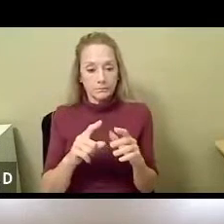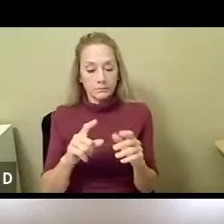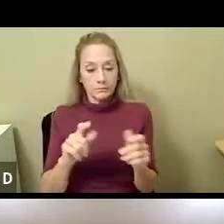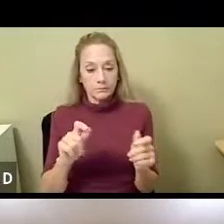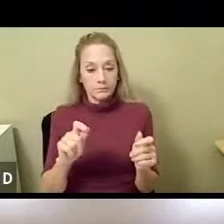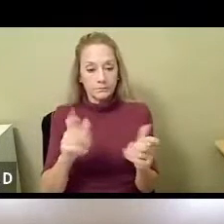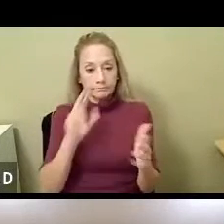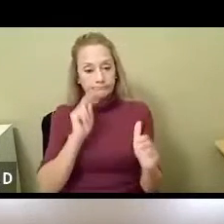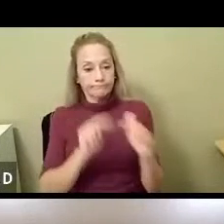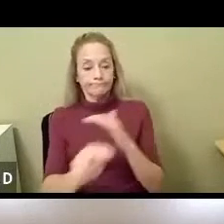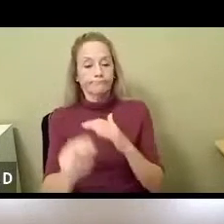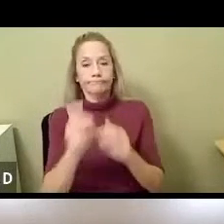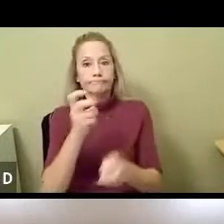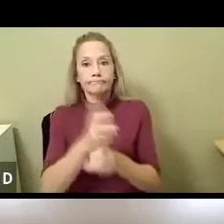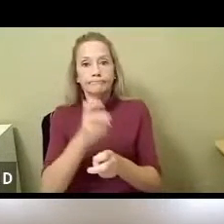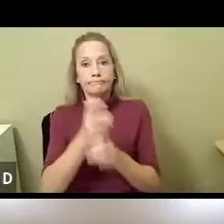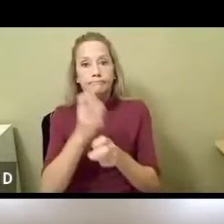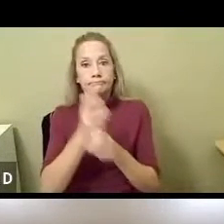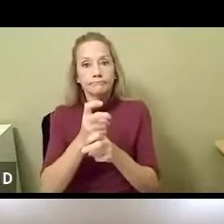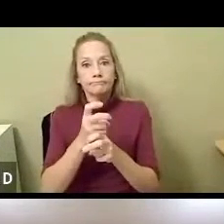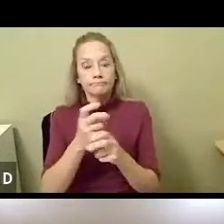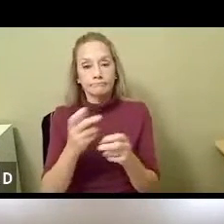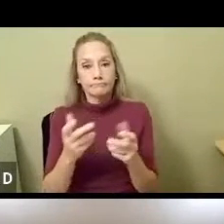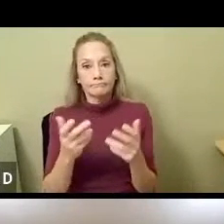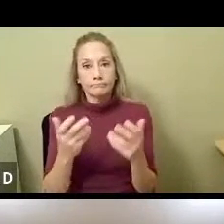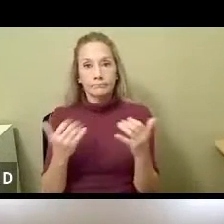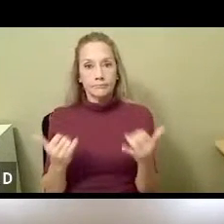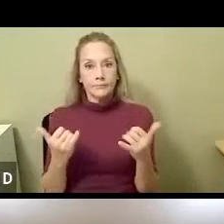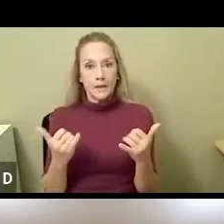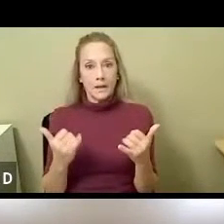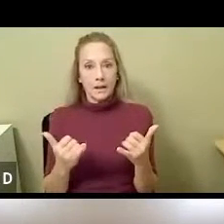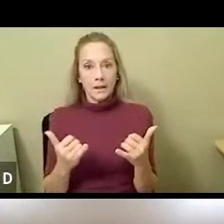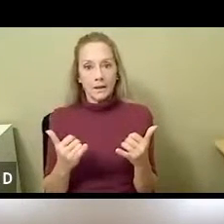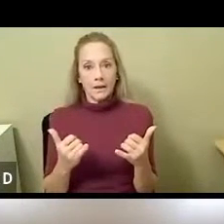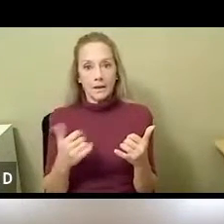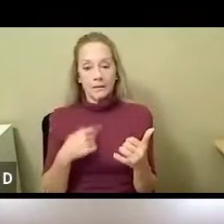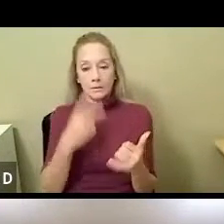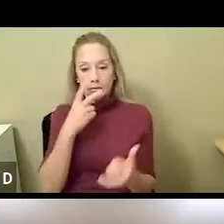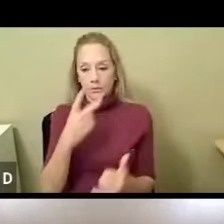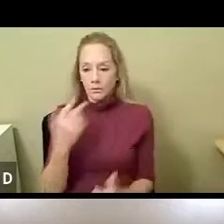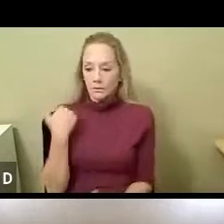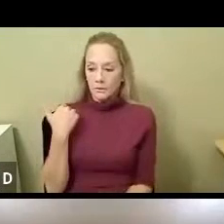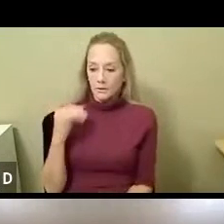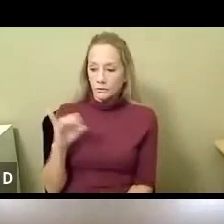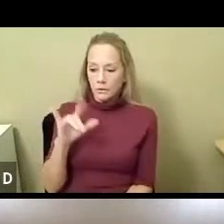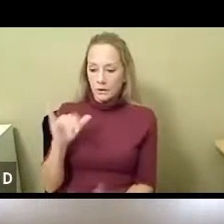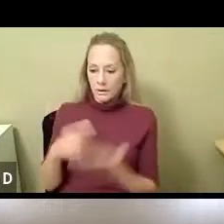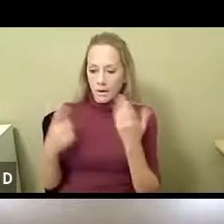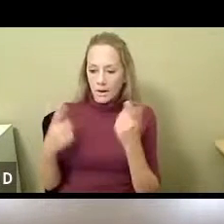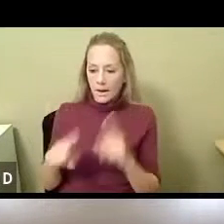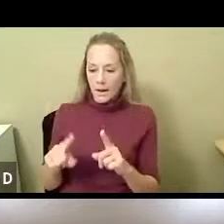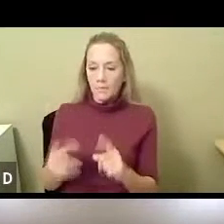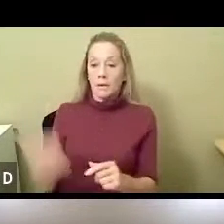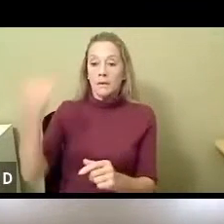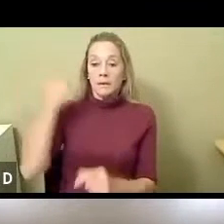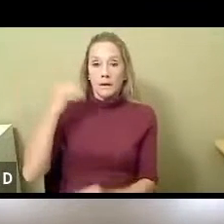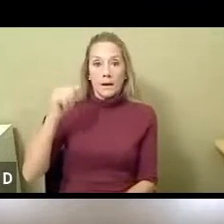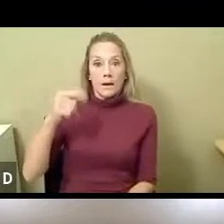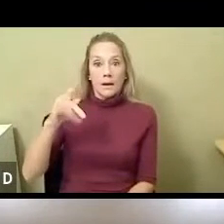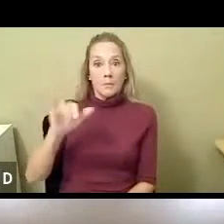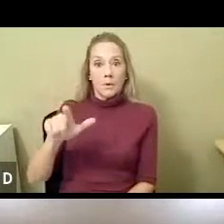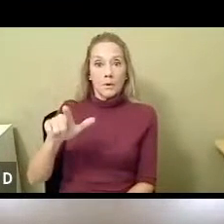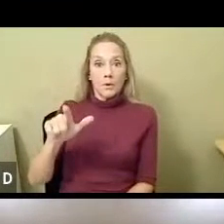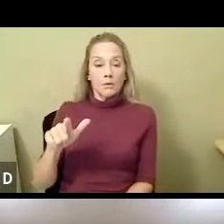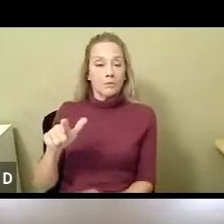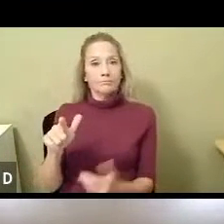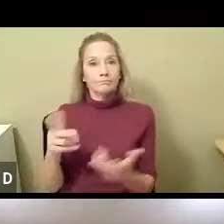entered it's a new phase where looking at what happened in July or looking at what happened in April is not necessarily going to